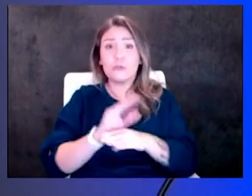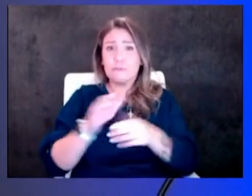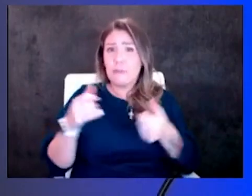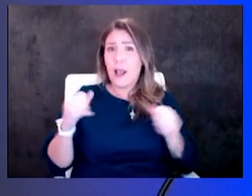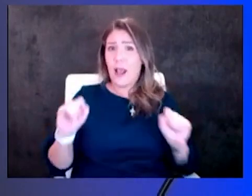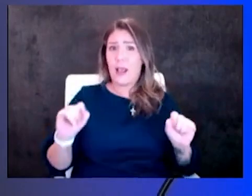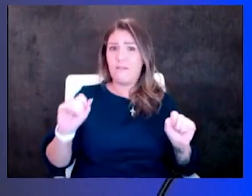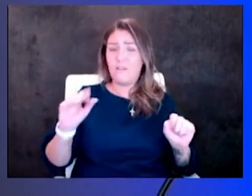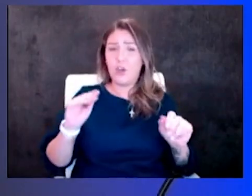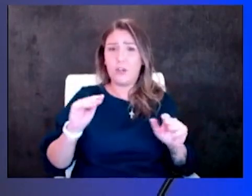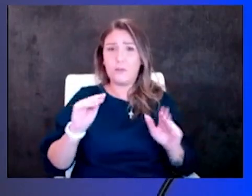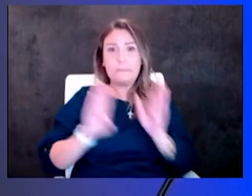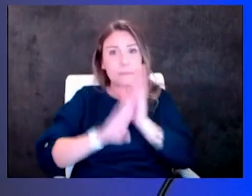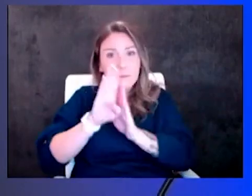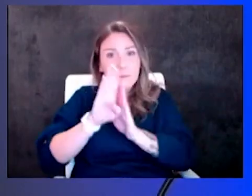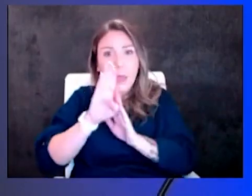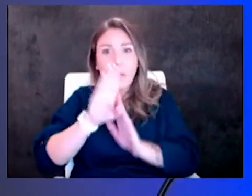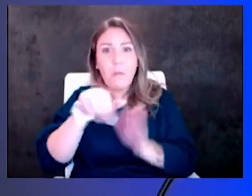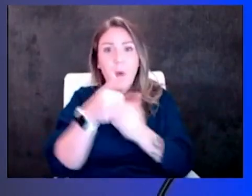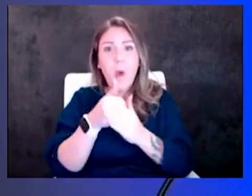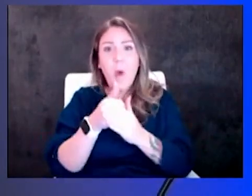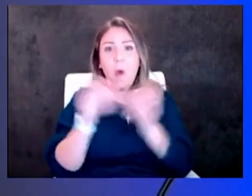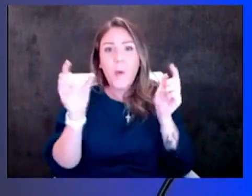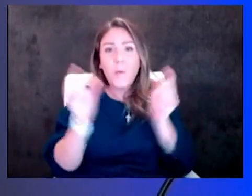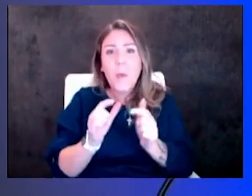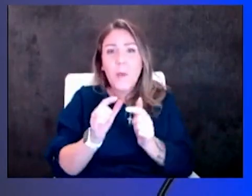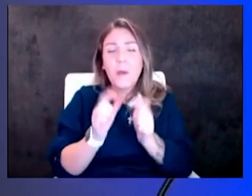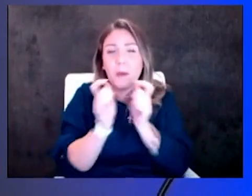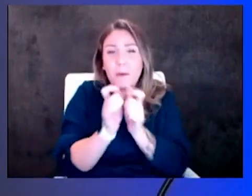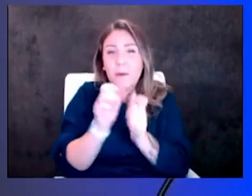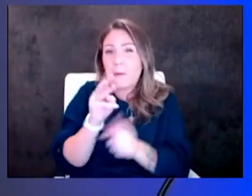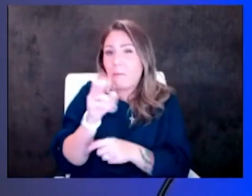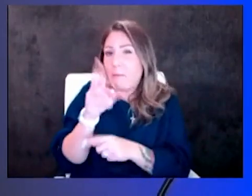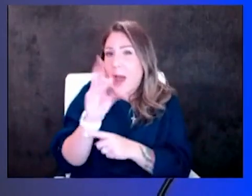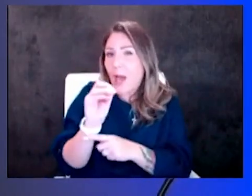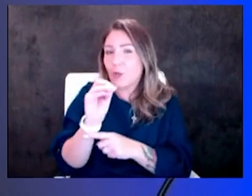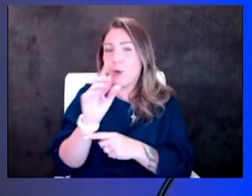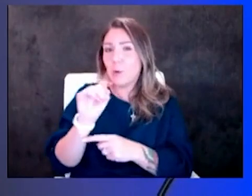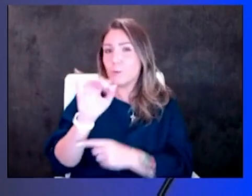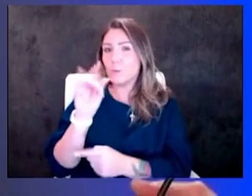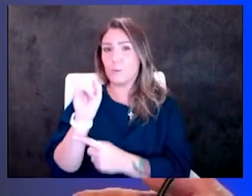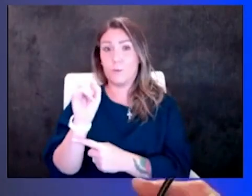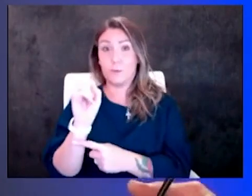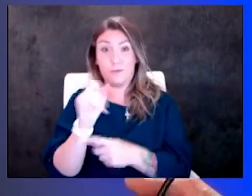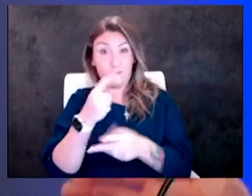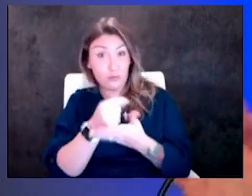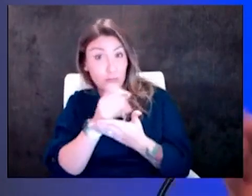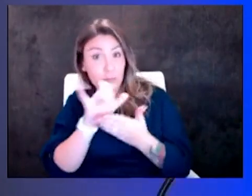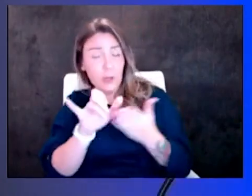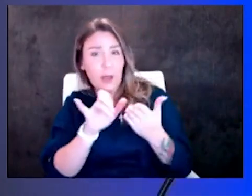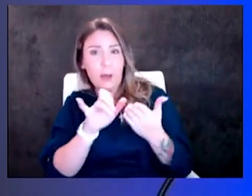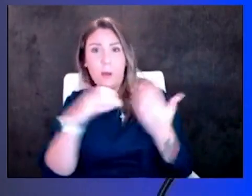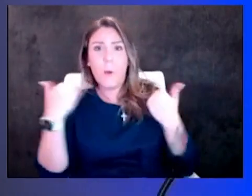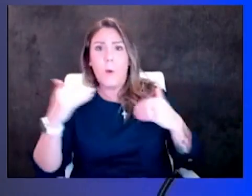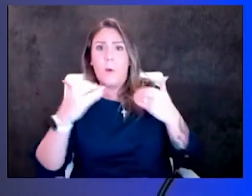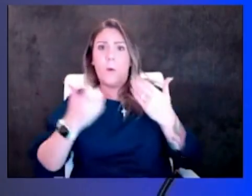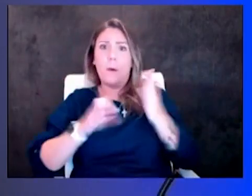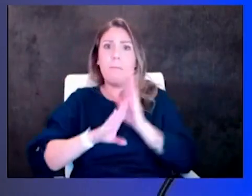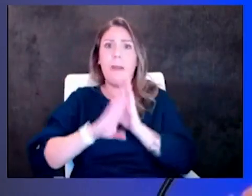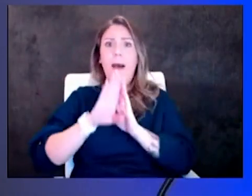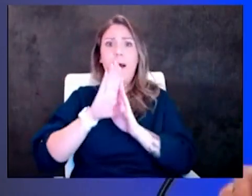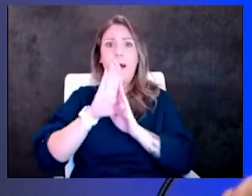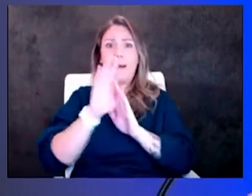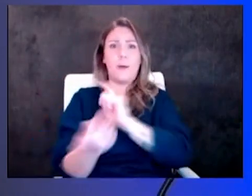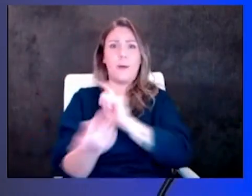developing these micro tools to treat aneurysms has skyrocketed. So it has transformed our ability